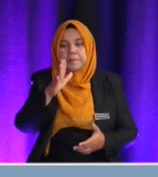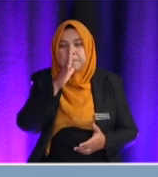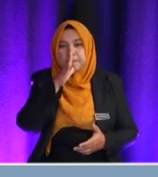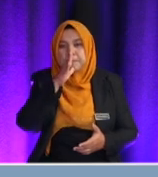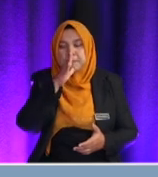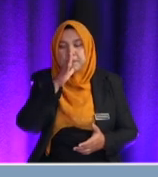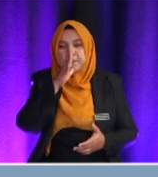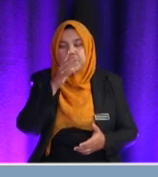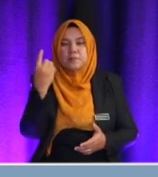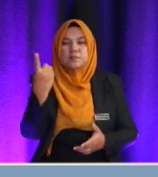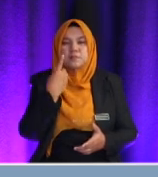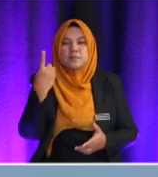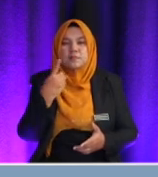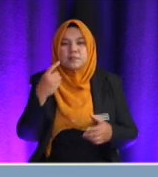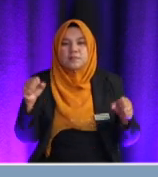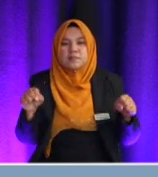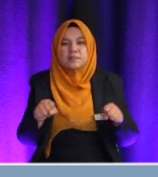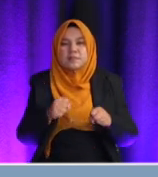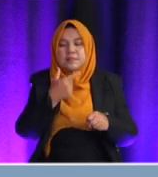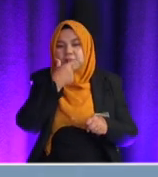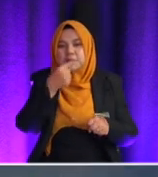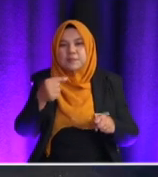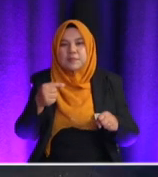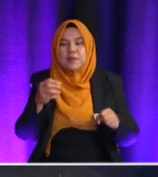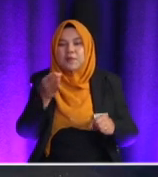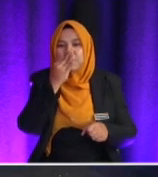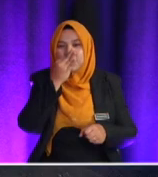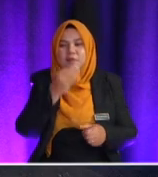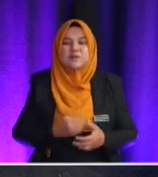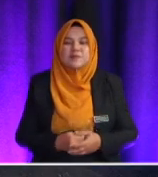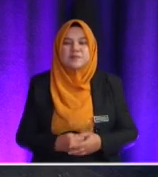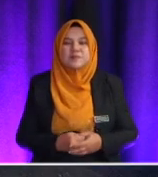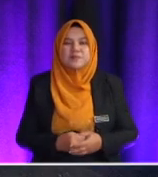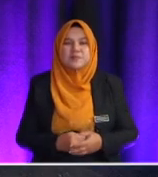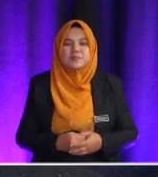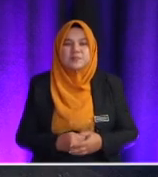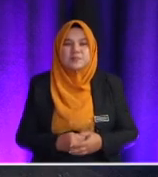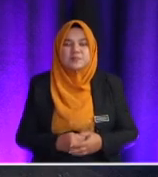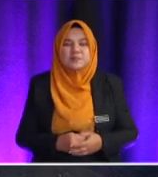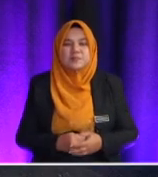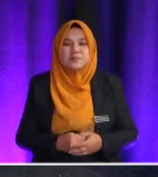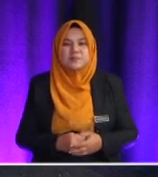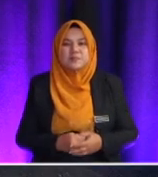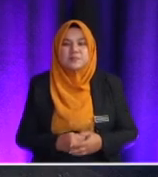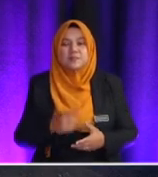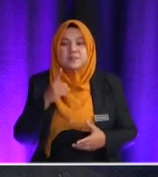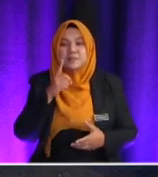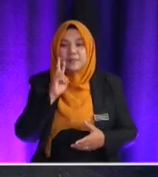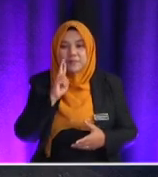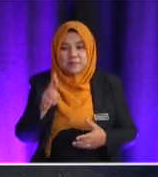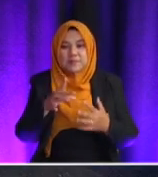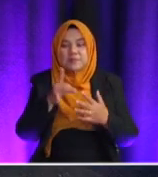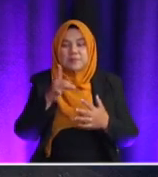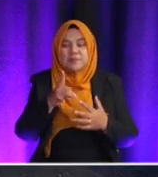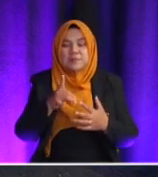food. Oh. Like masala macili api. Blame it on the mom. They say. Okay, that's her choice. Yeah. So she